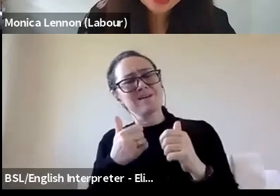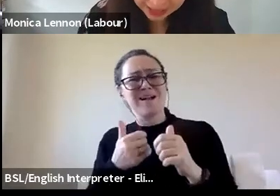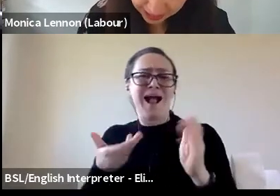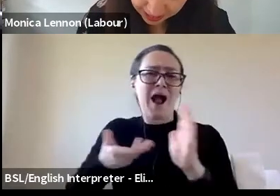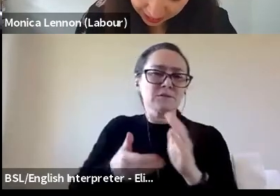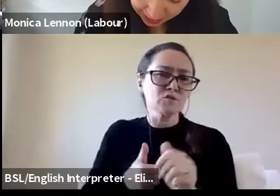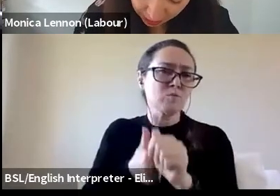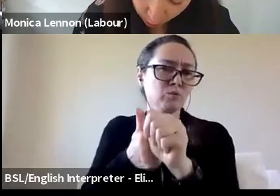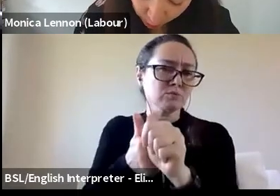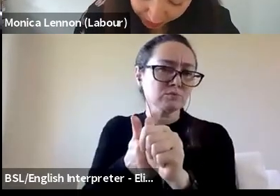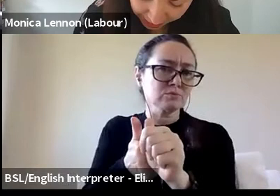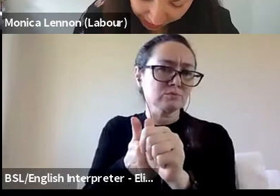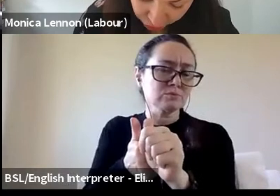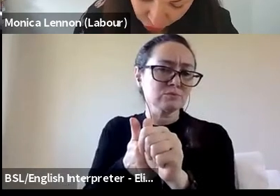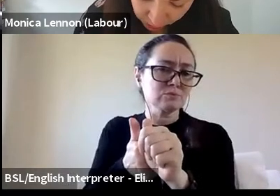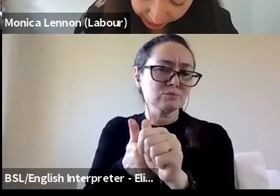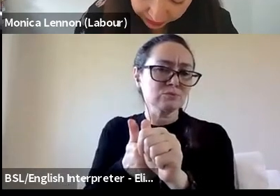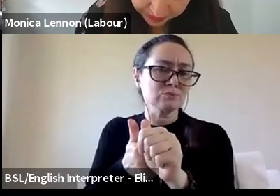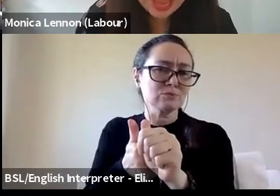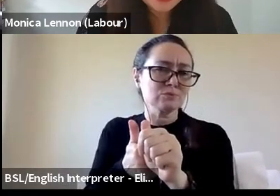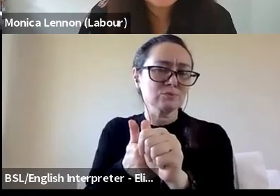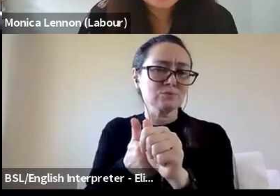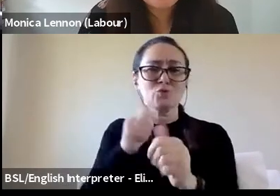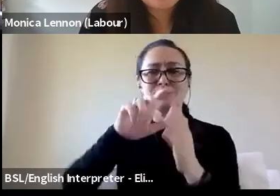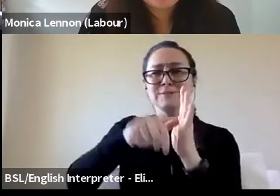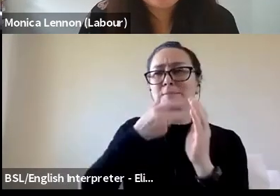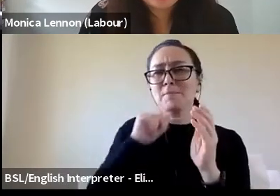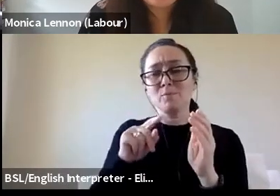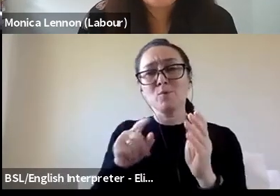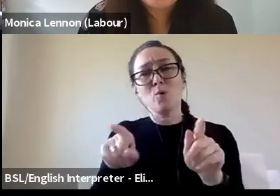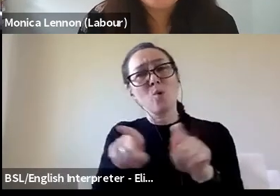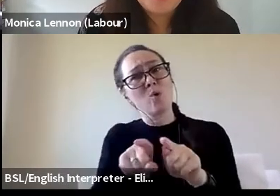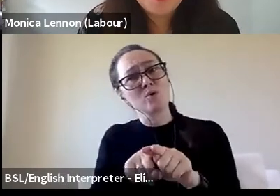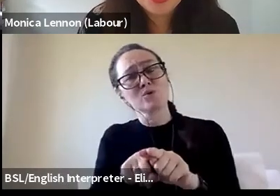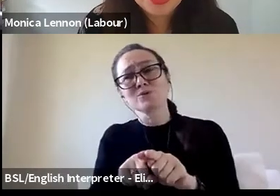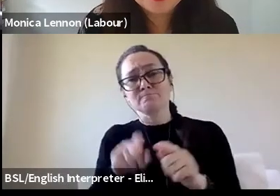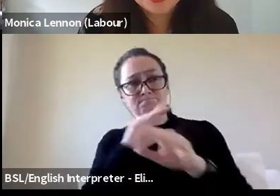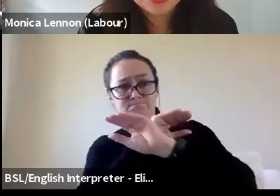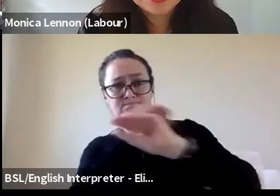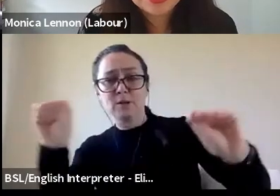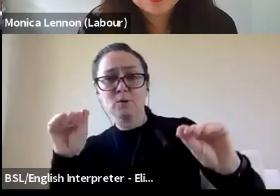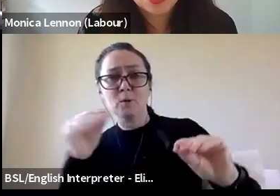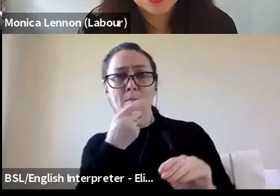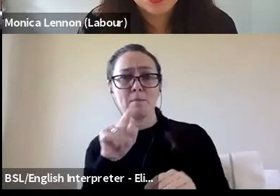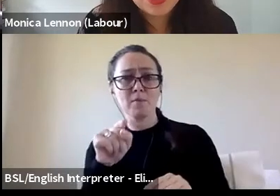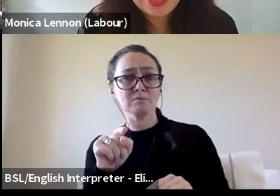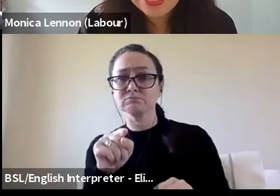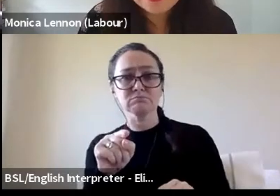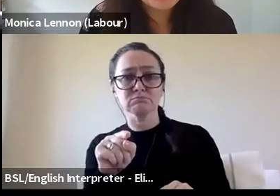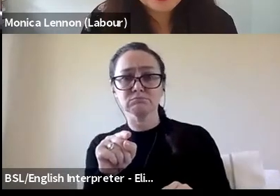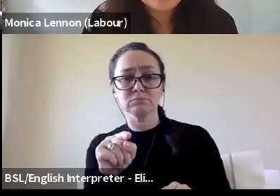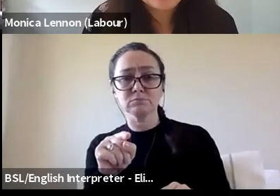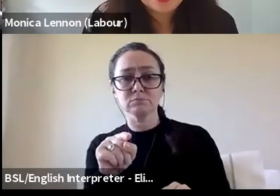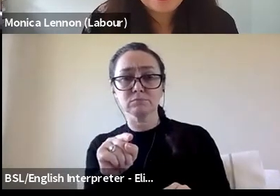and will be a stronger deterrent and a message out there to perpetrators that there is no